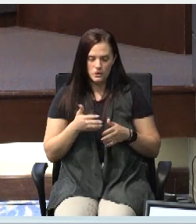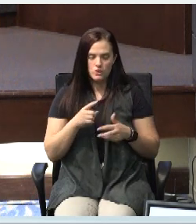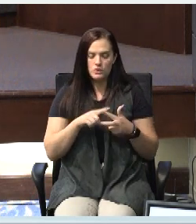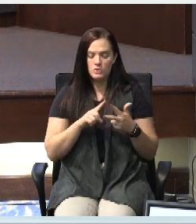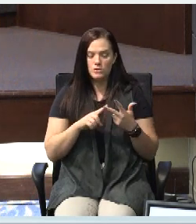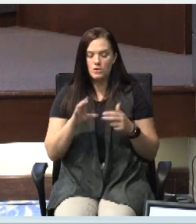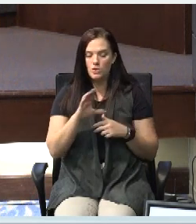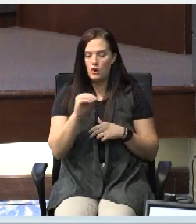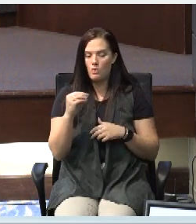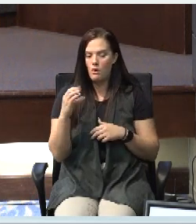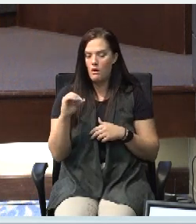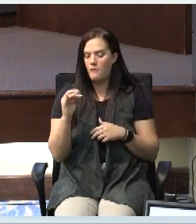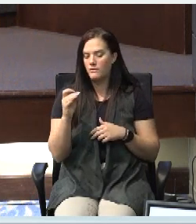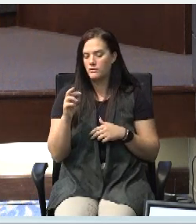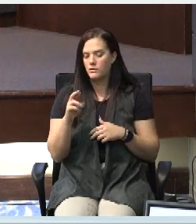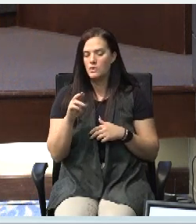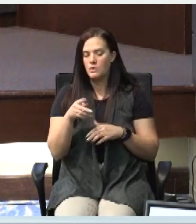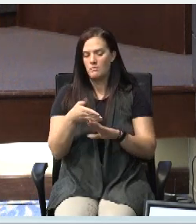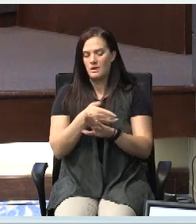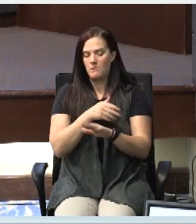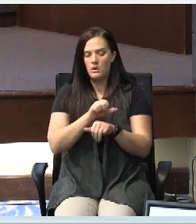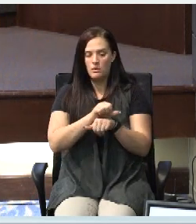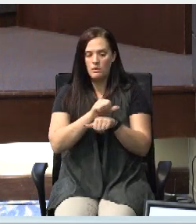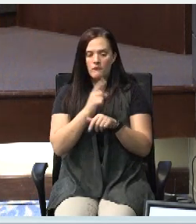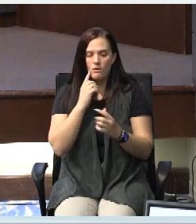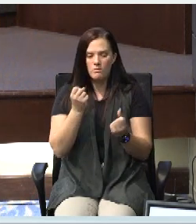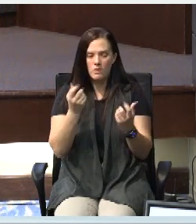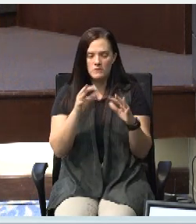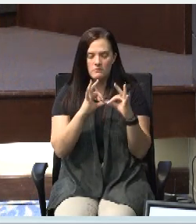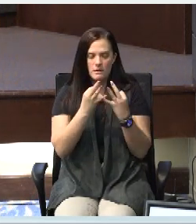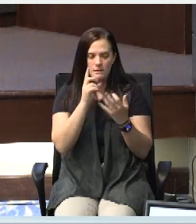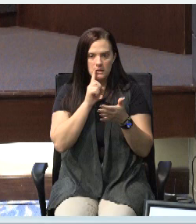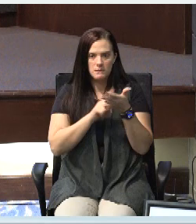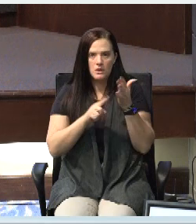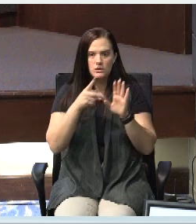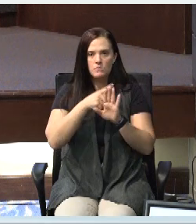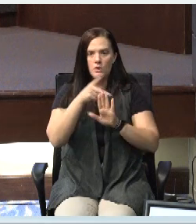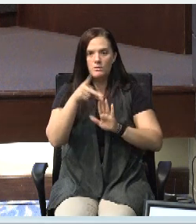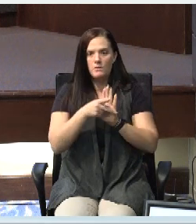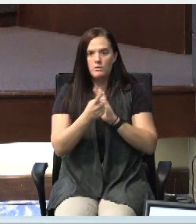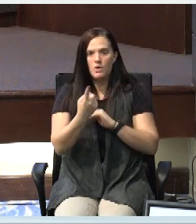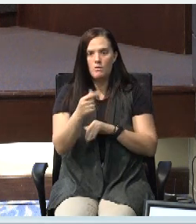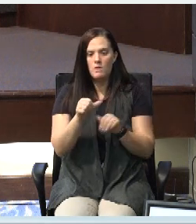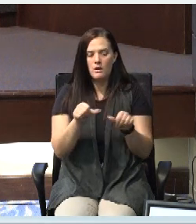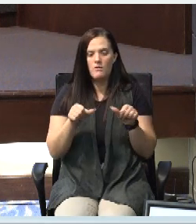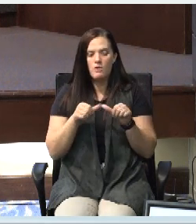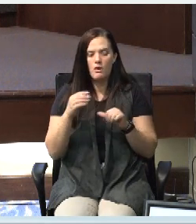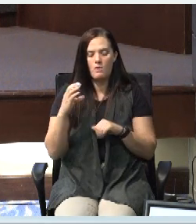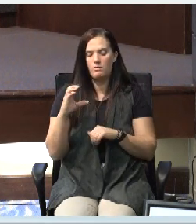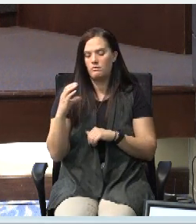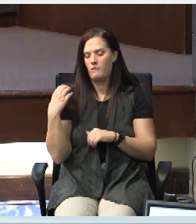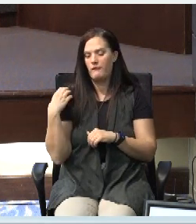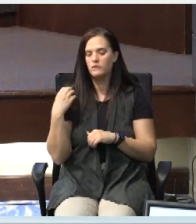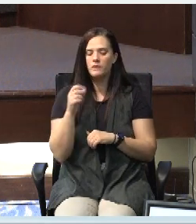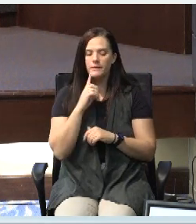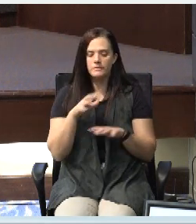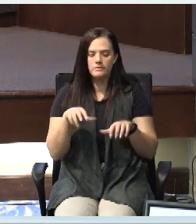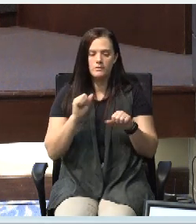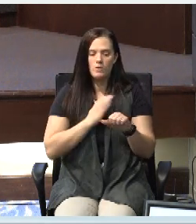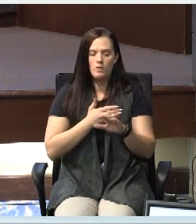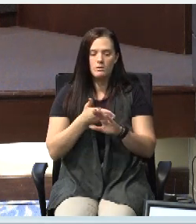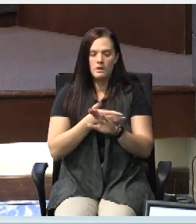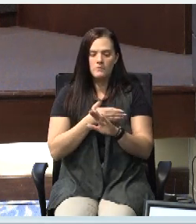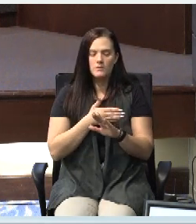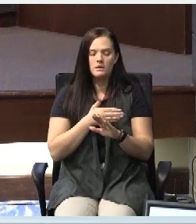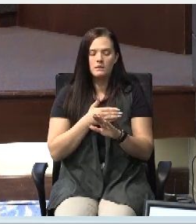code officer assigned to preliminary work for a multifamily inspection program, and 1 area officer has taken on our preliminary graffiti